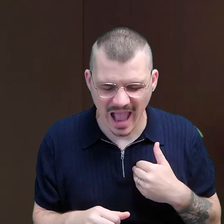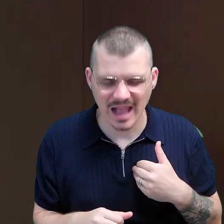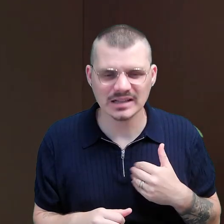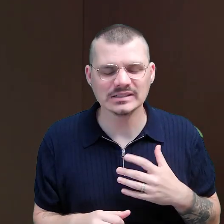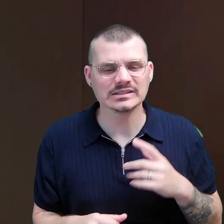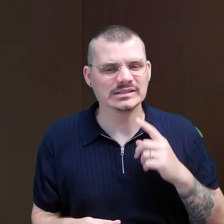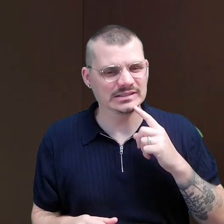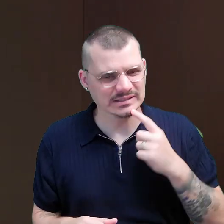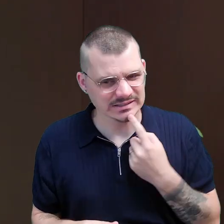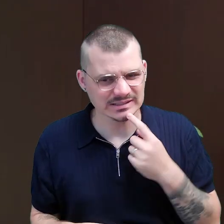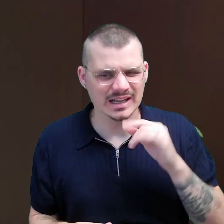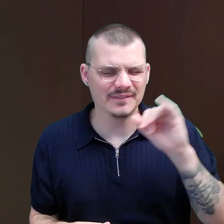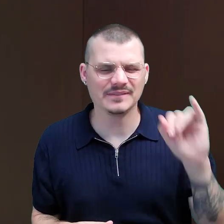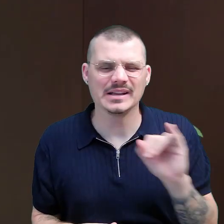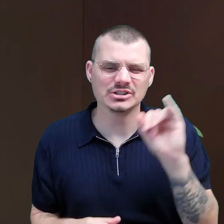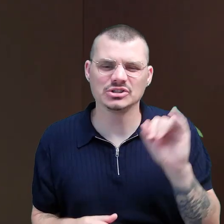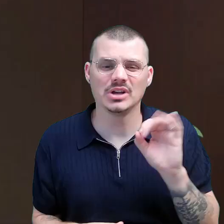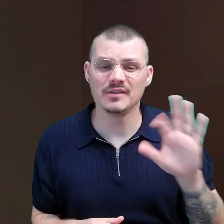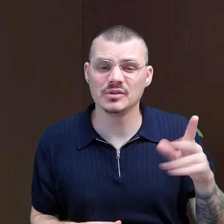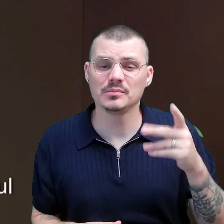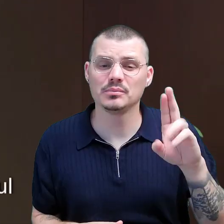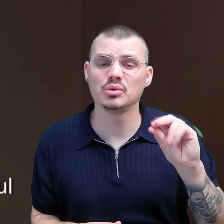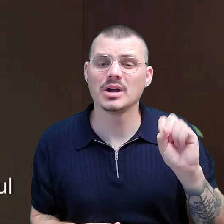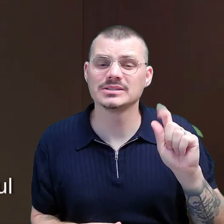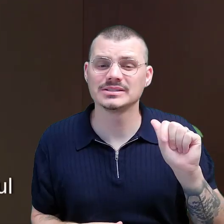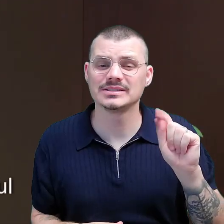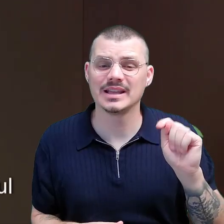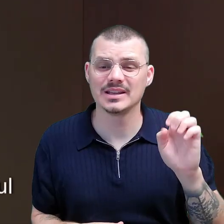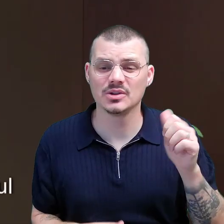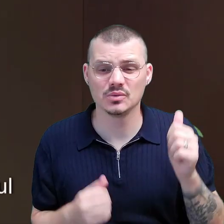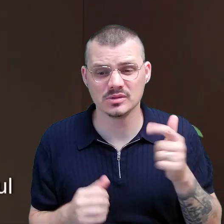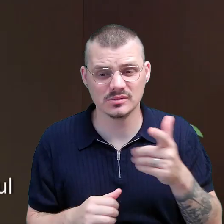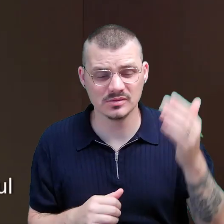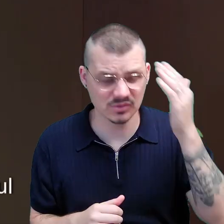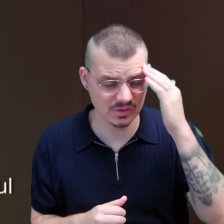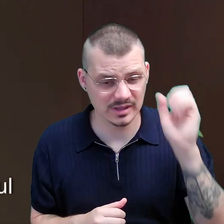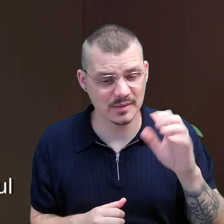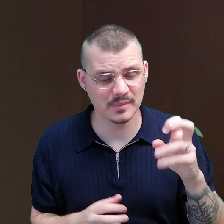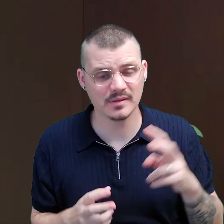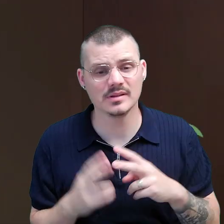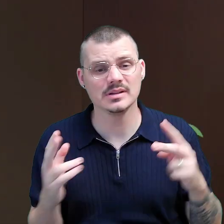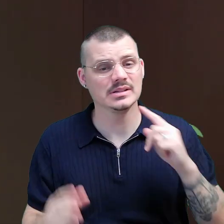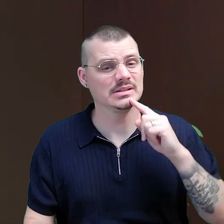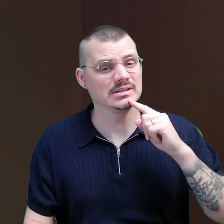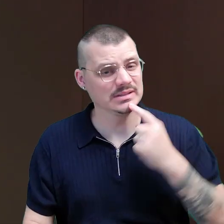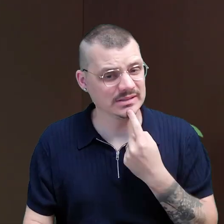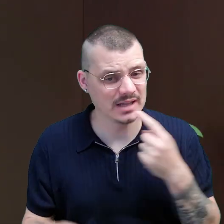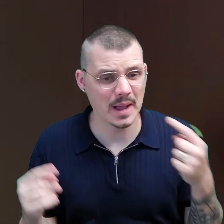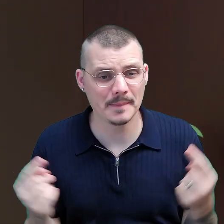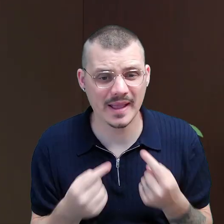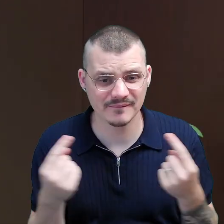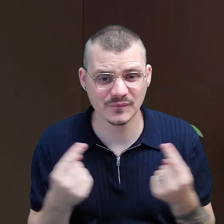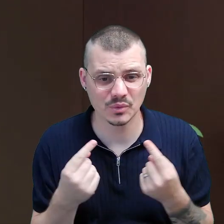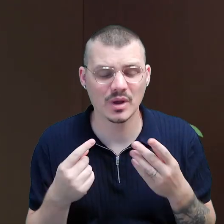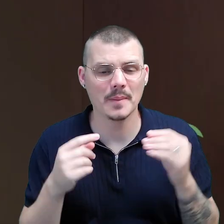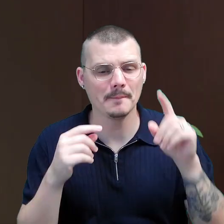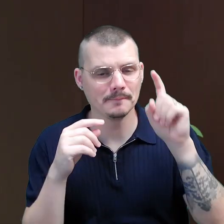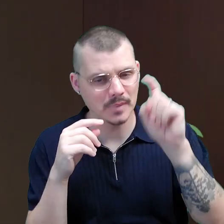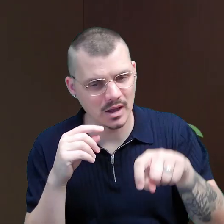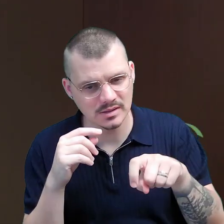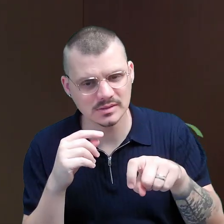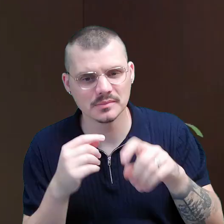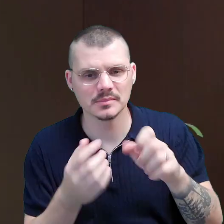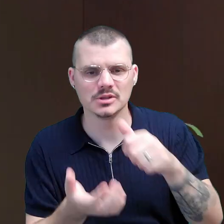raging infection of his prostate, which, as you know, is extremely painful and must